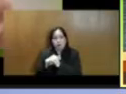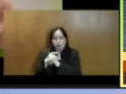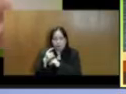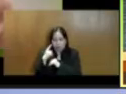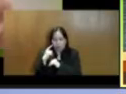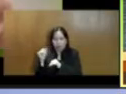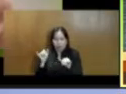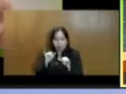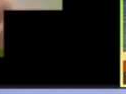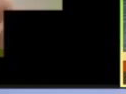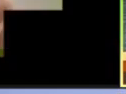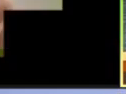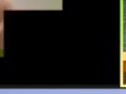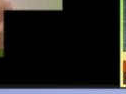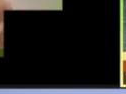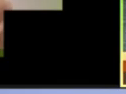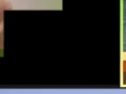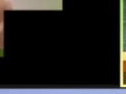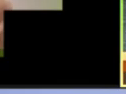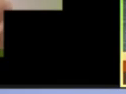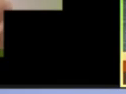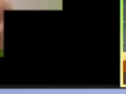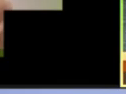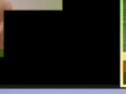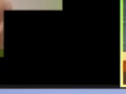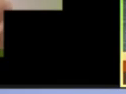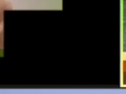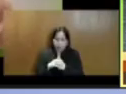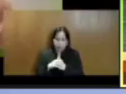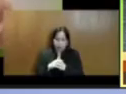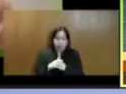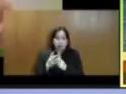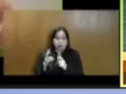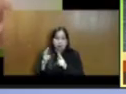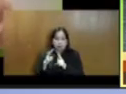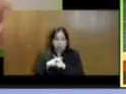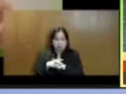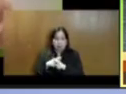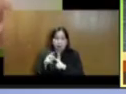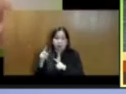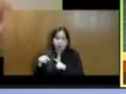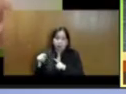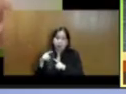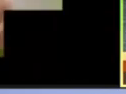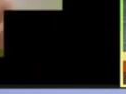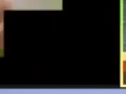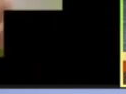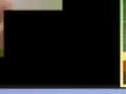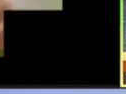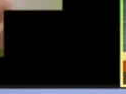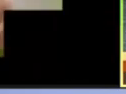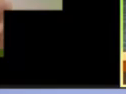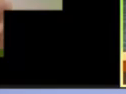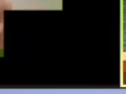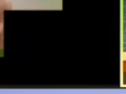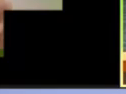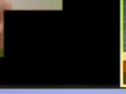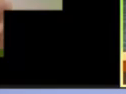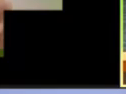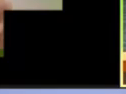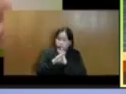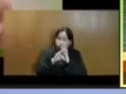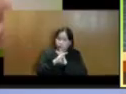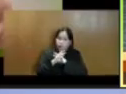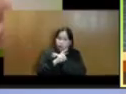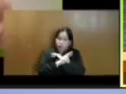be aligning, of course, we have the NTESDP, so that's the plan in which we will be operationalizing by the development of the regional